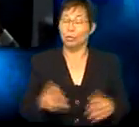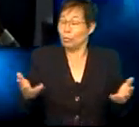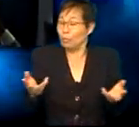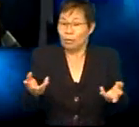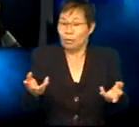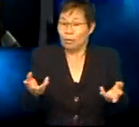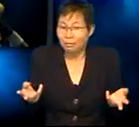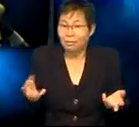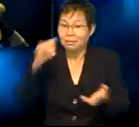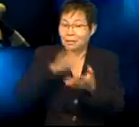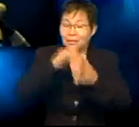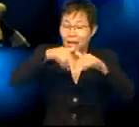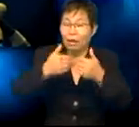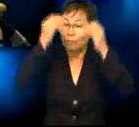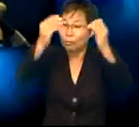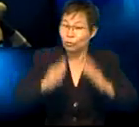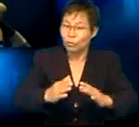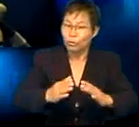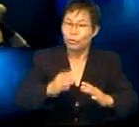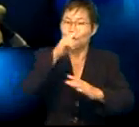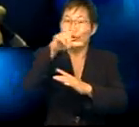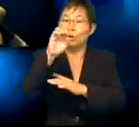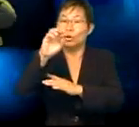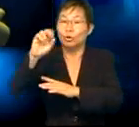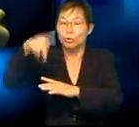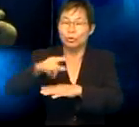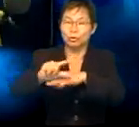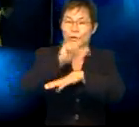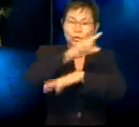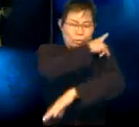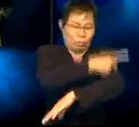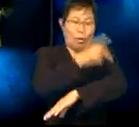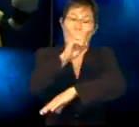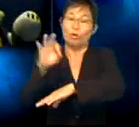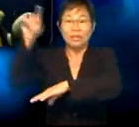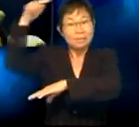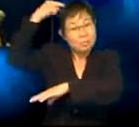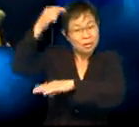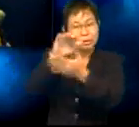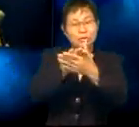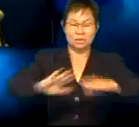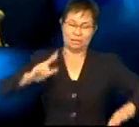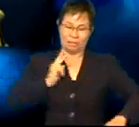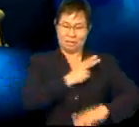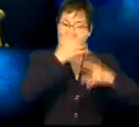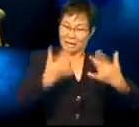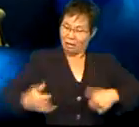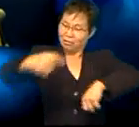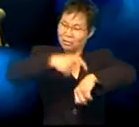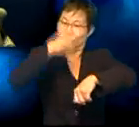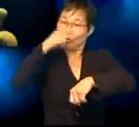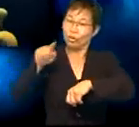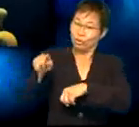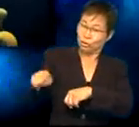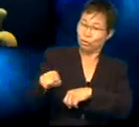Well, that's how Professor Gloop used the power of his brain to save us. Now it's time